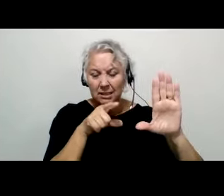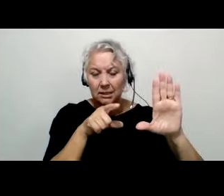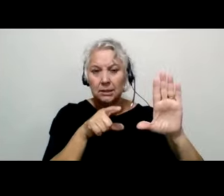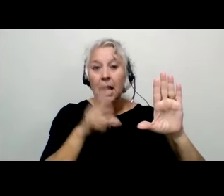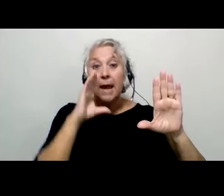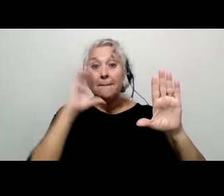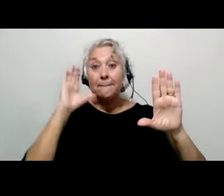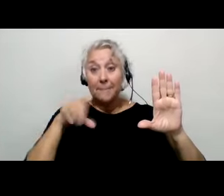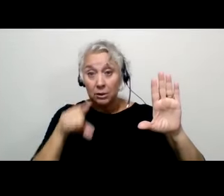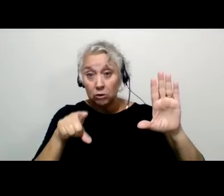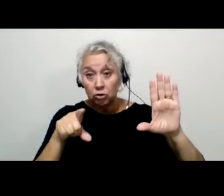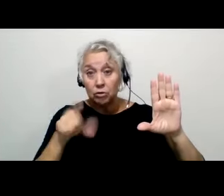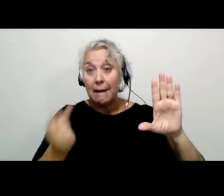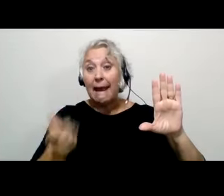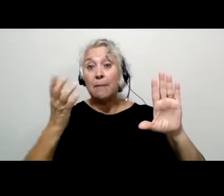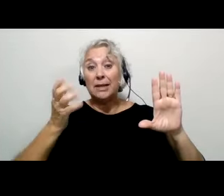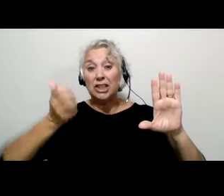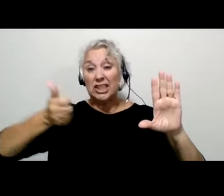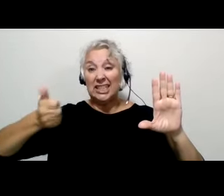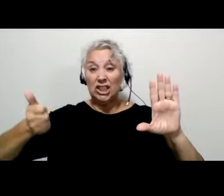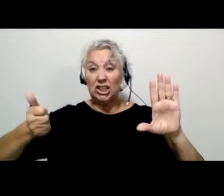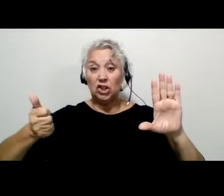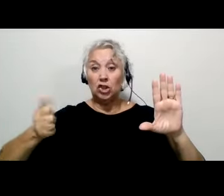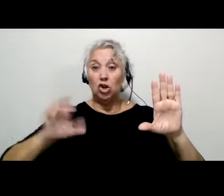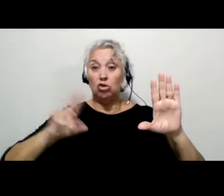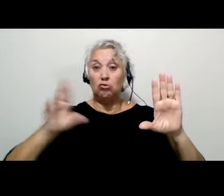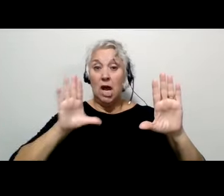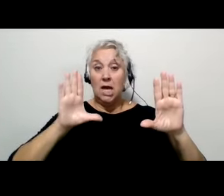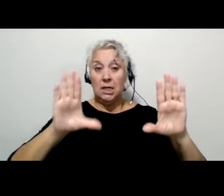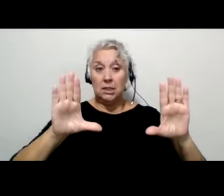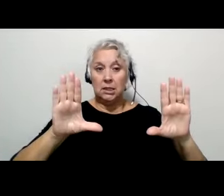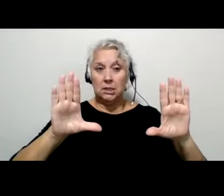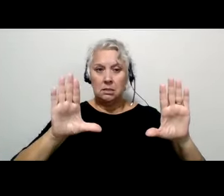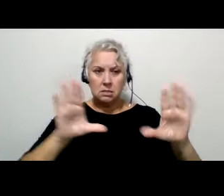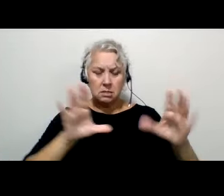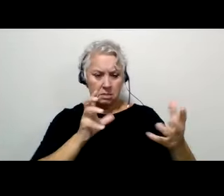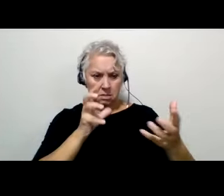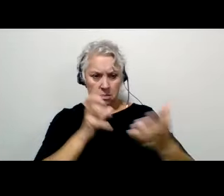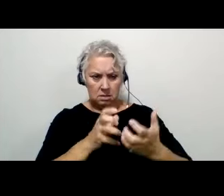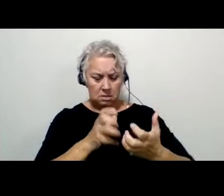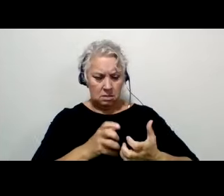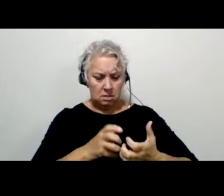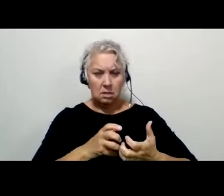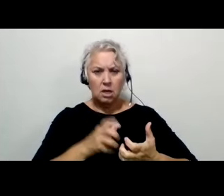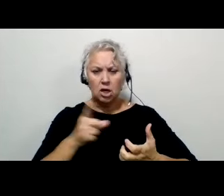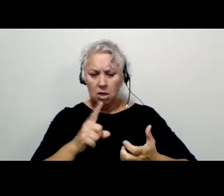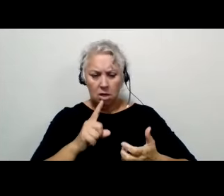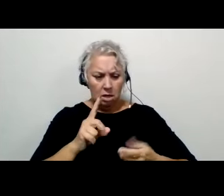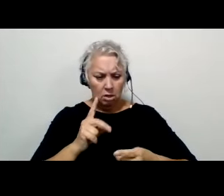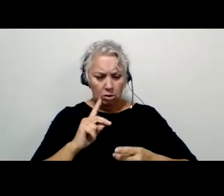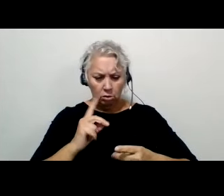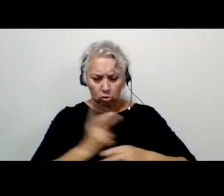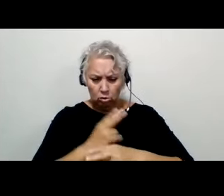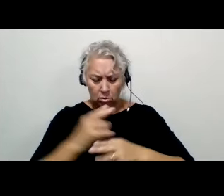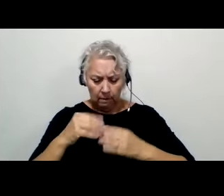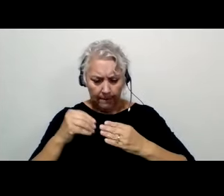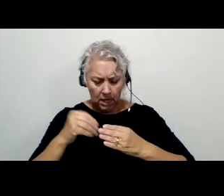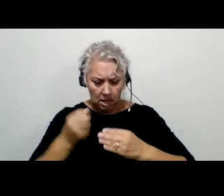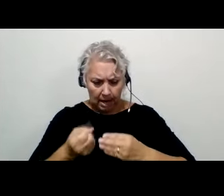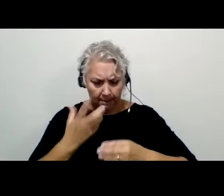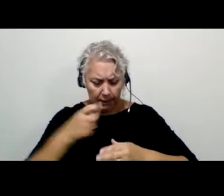with how much each item cost, and you would use a dollar to figure out how much money you would